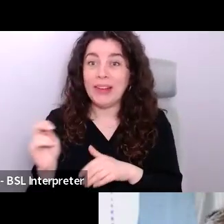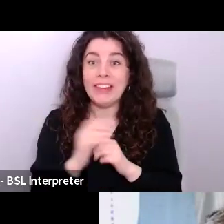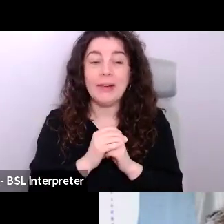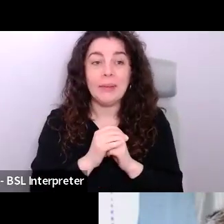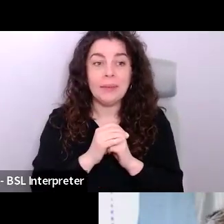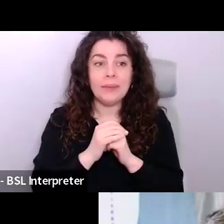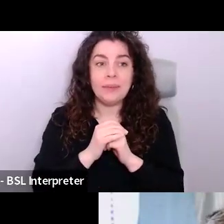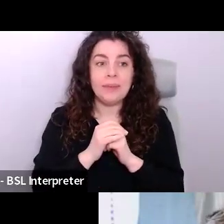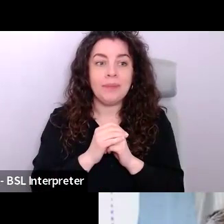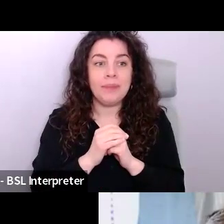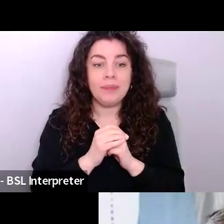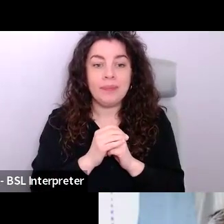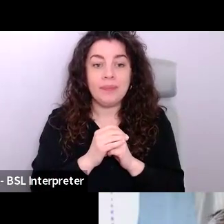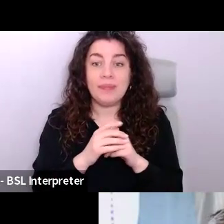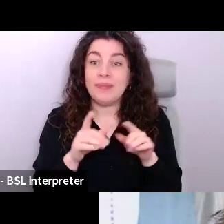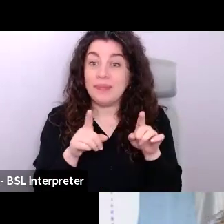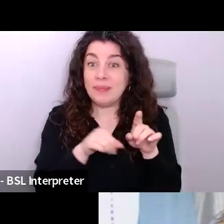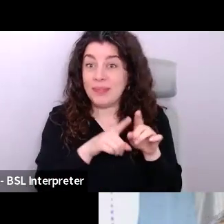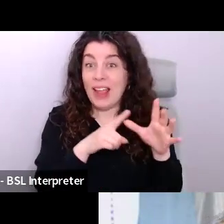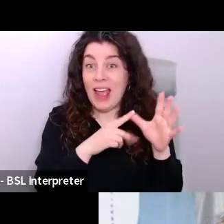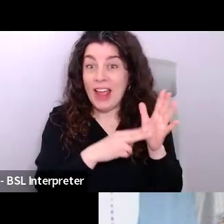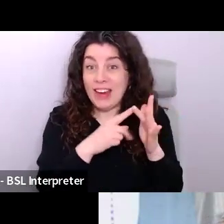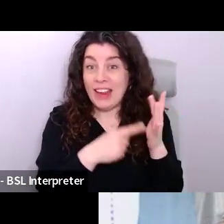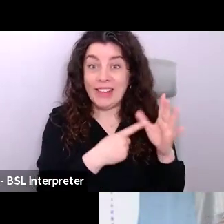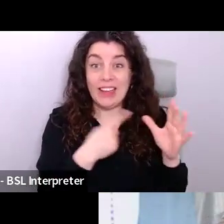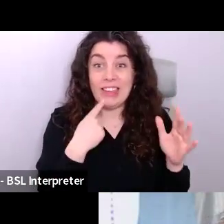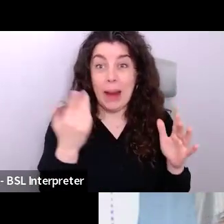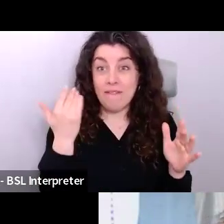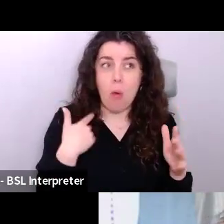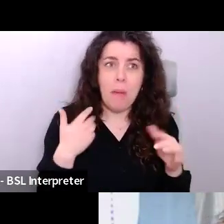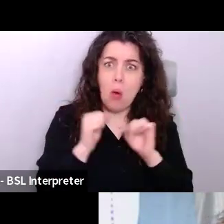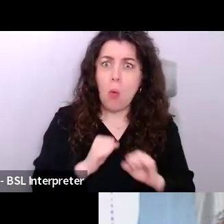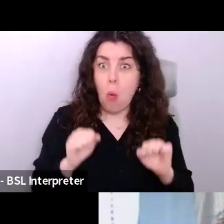As Anita has already said, I was waiting quite a while